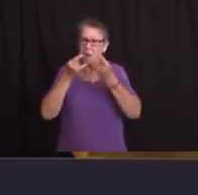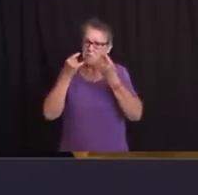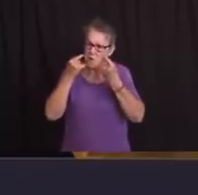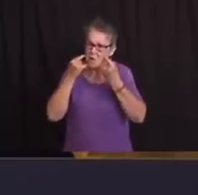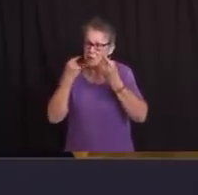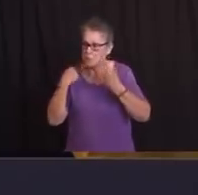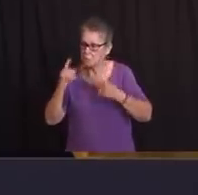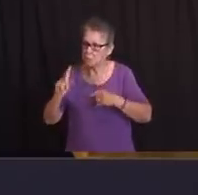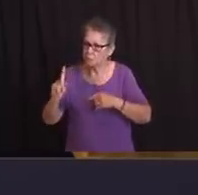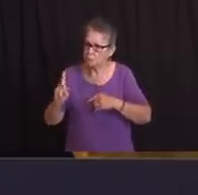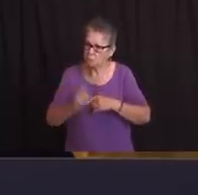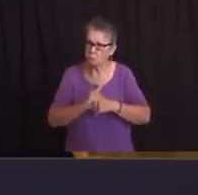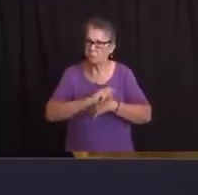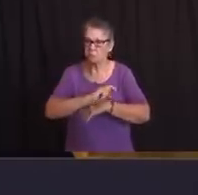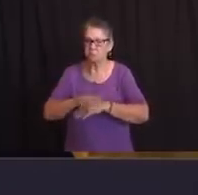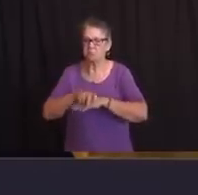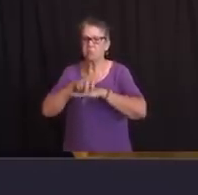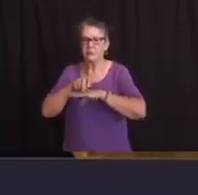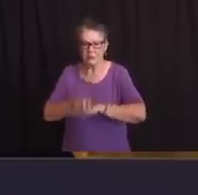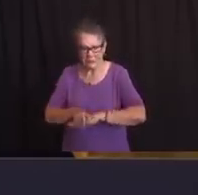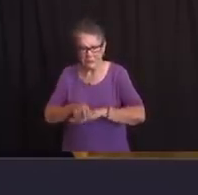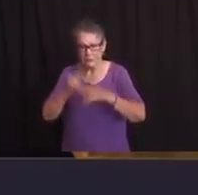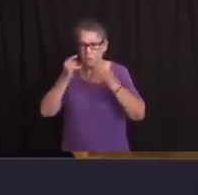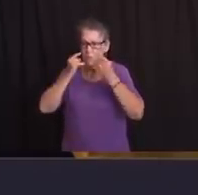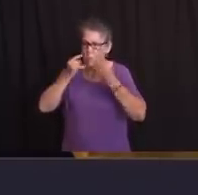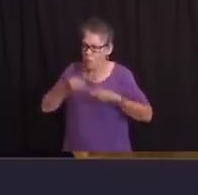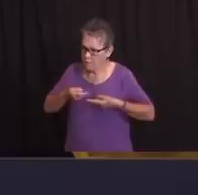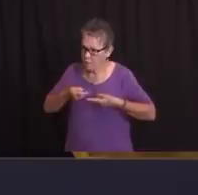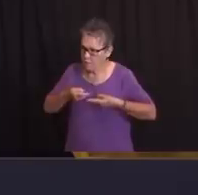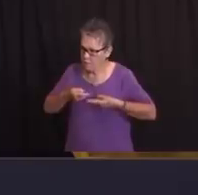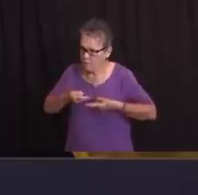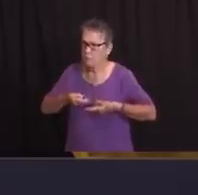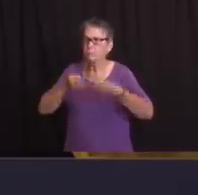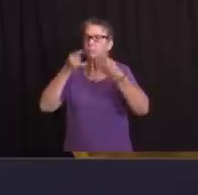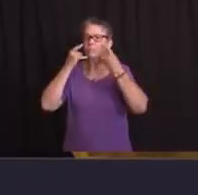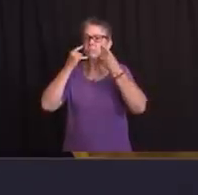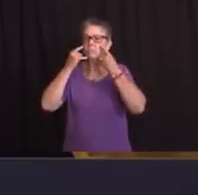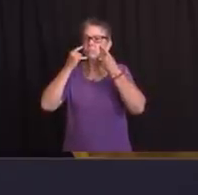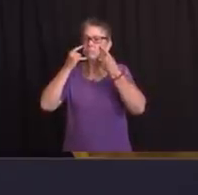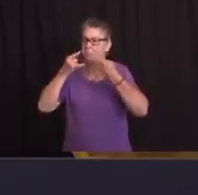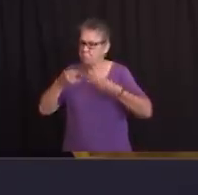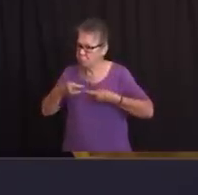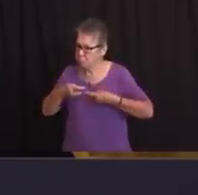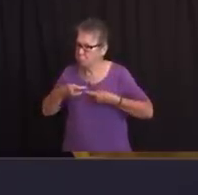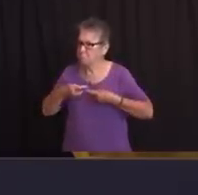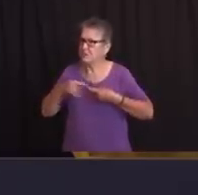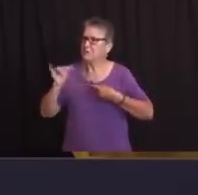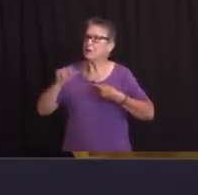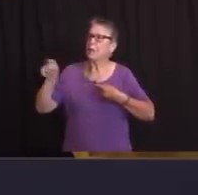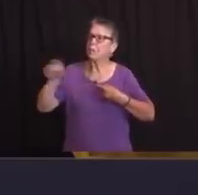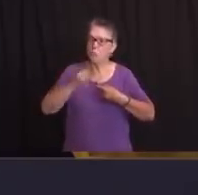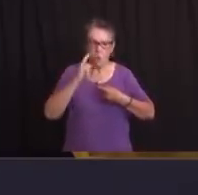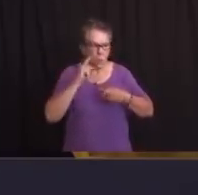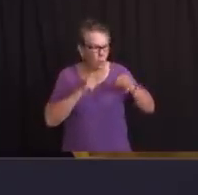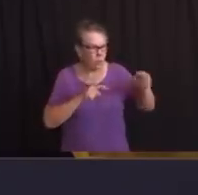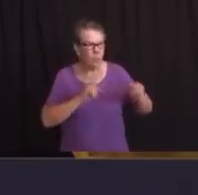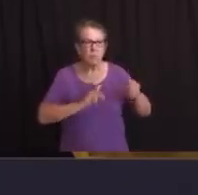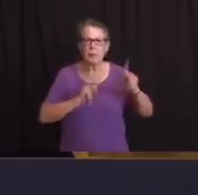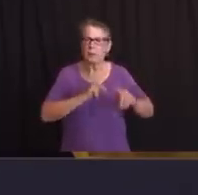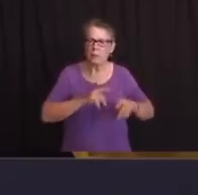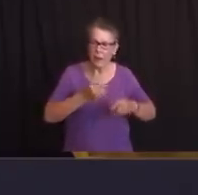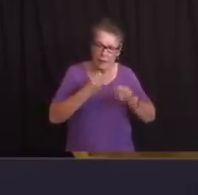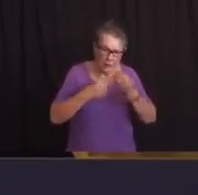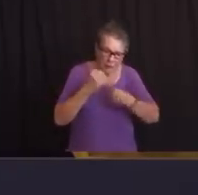got there, we took them off and then put them back on again. When we left, you're seeing a fair amount of that as well. So anecdotally,